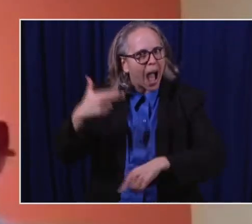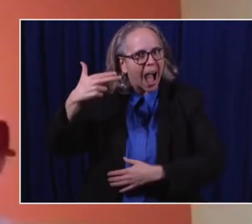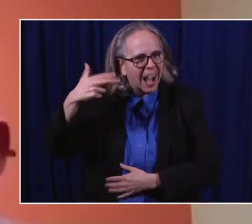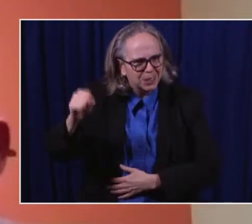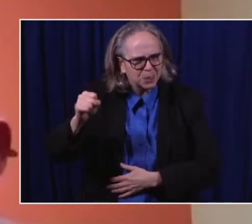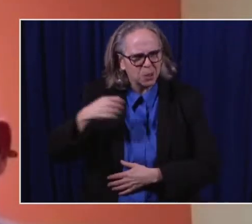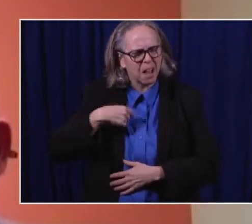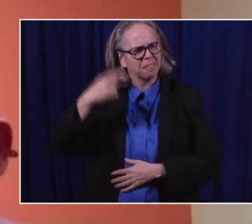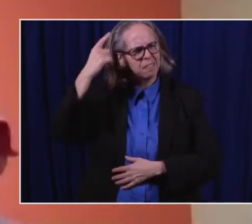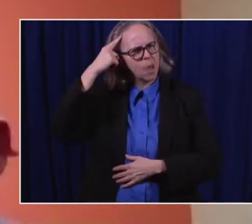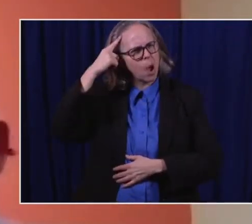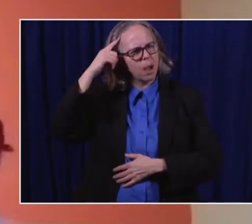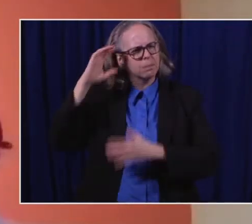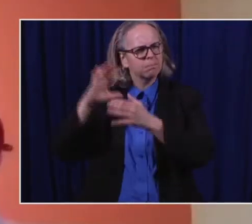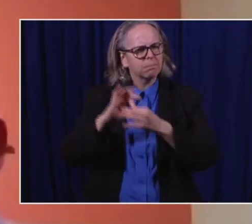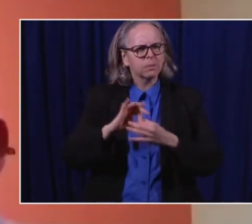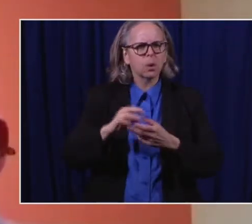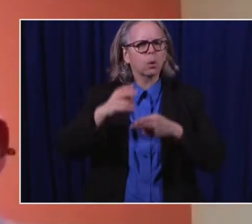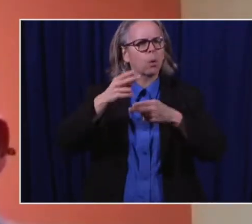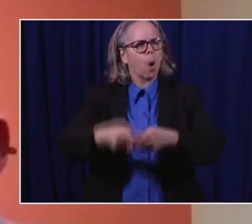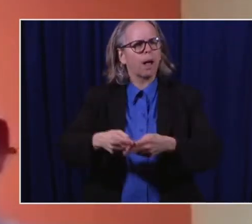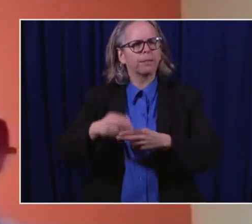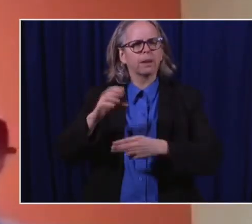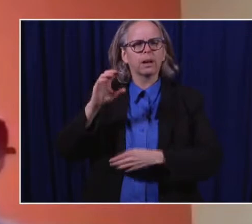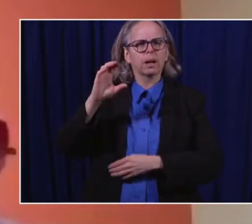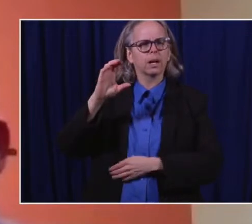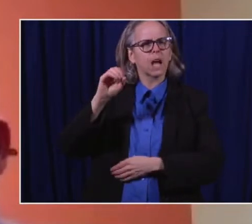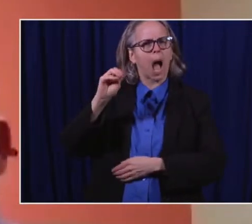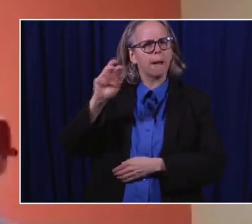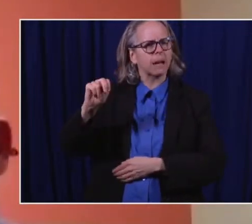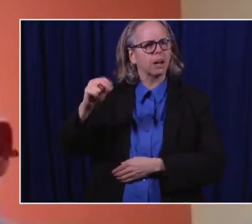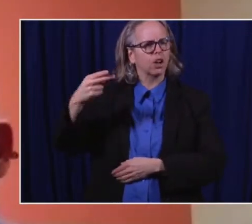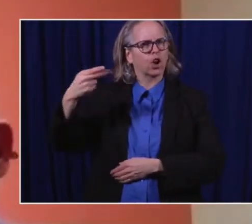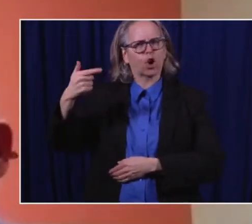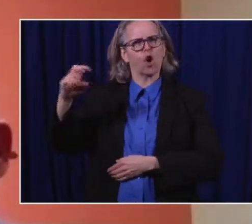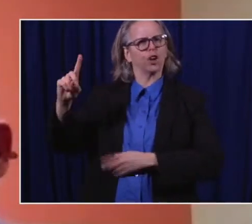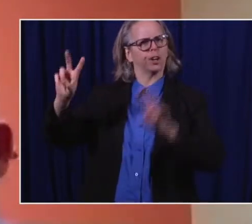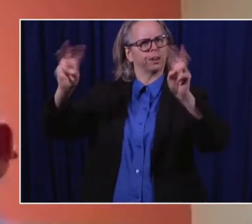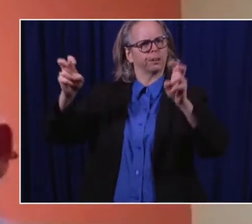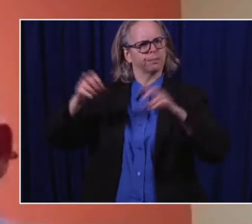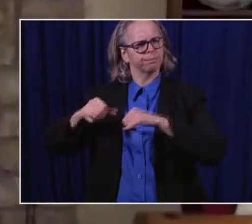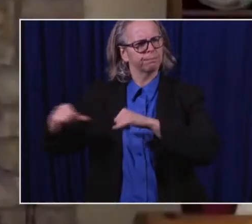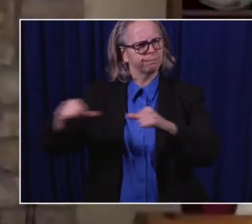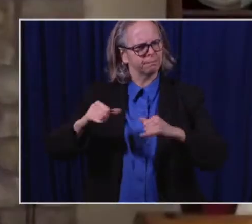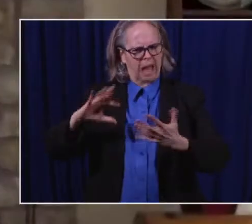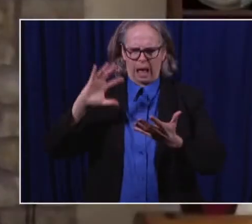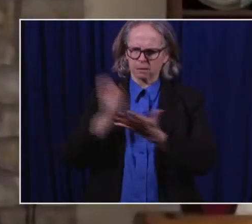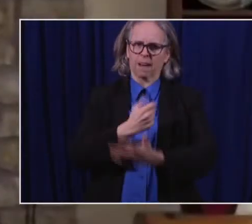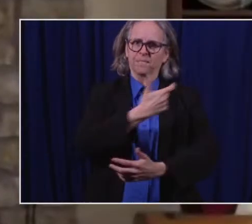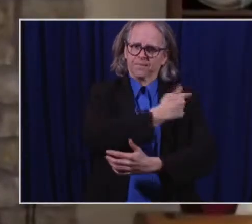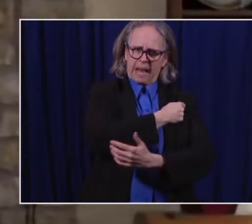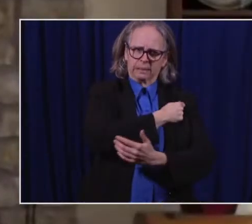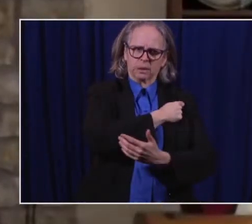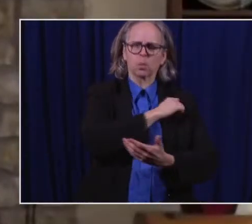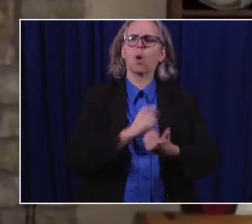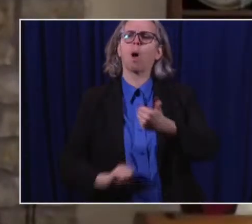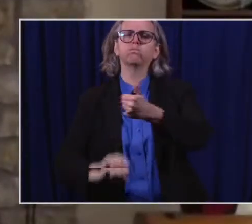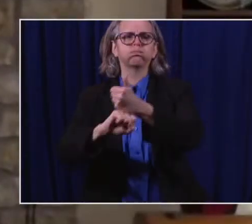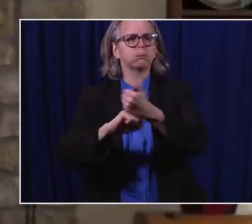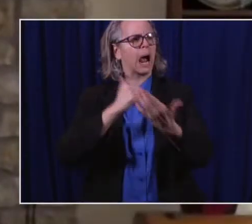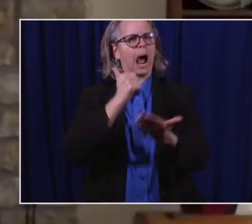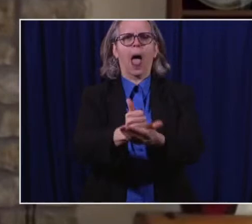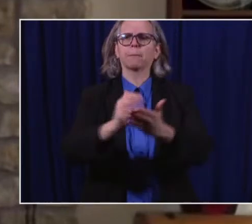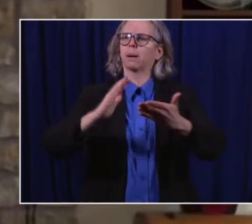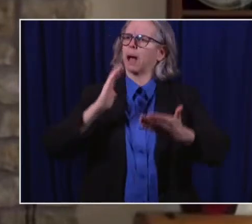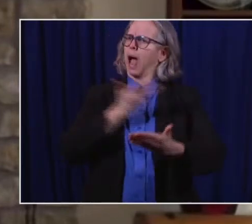getting vaccinated is not only good for me, but it's good for the common good as well. Well, that's great. That is great. How many